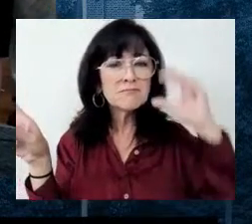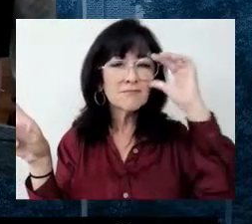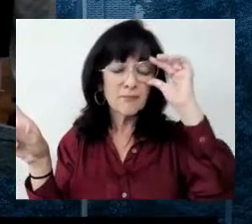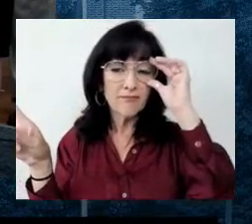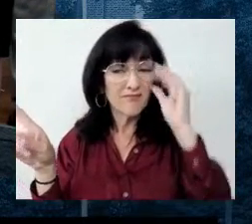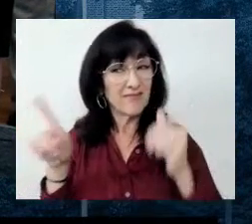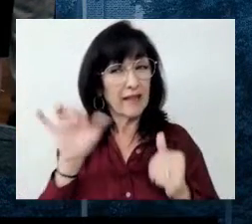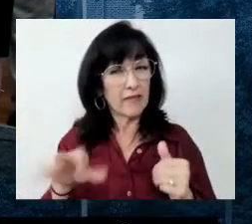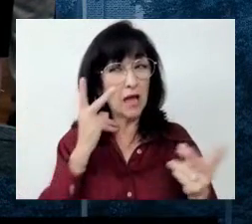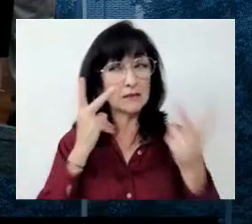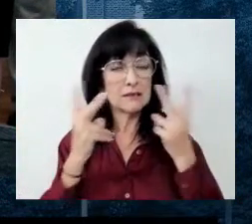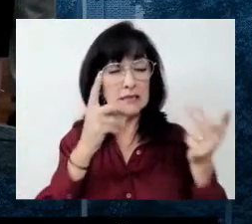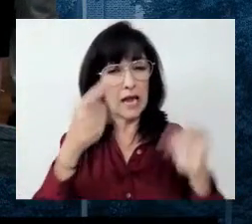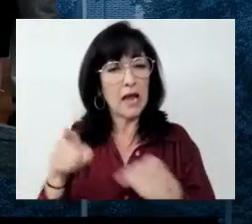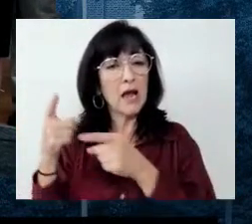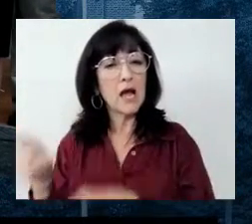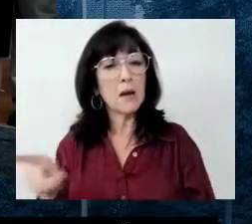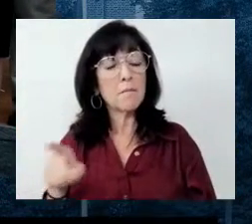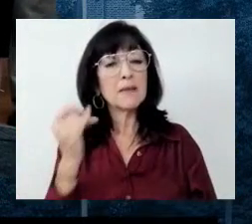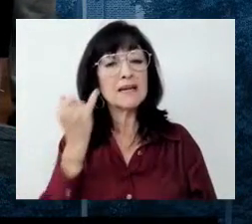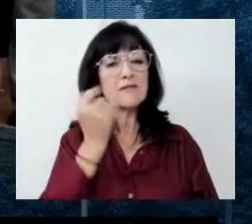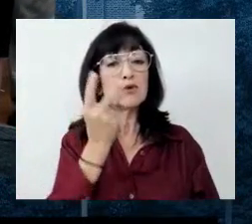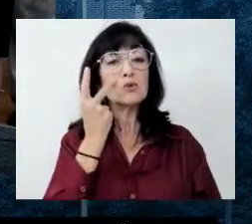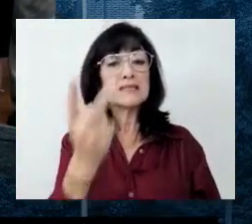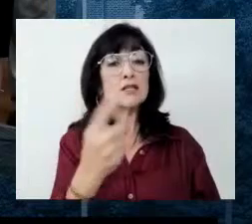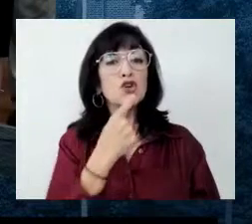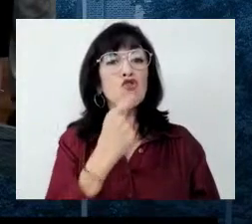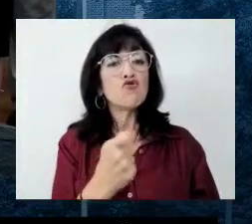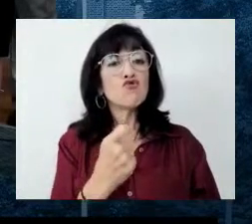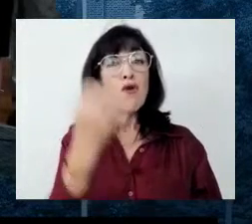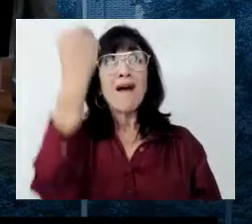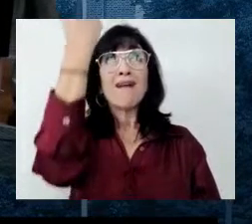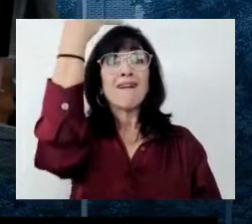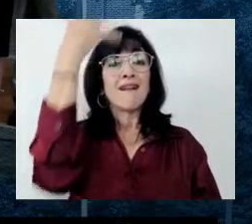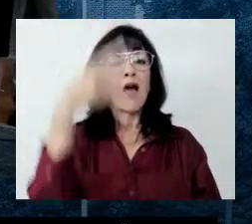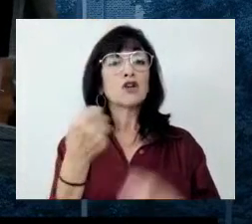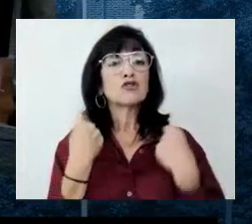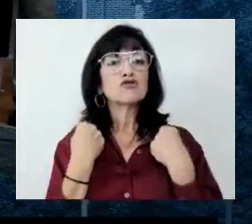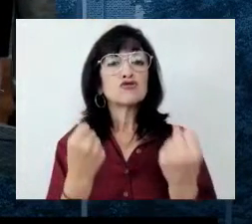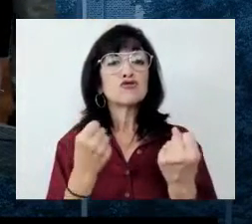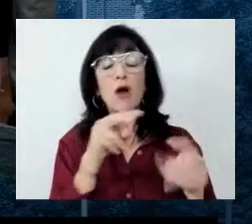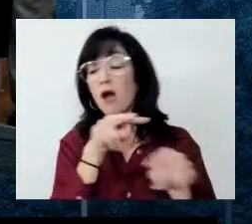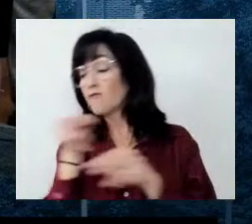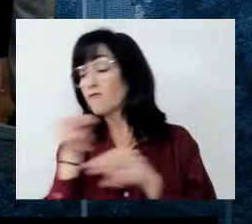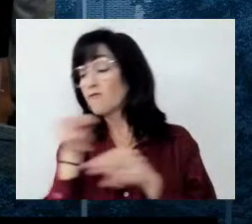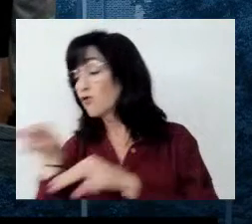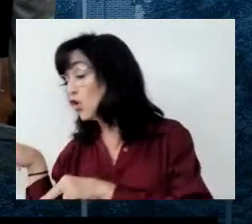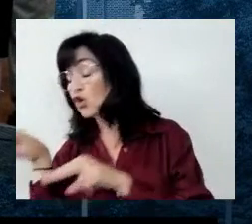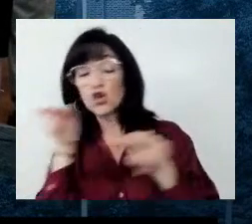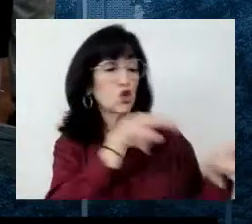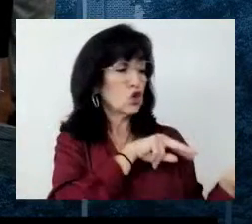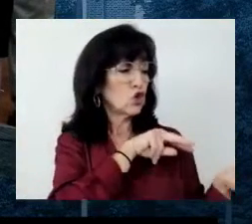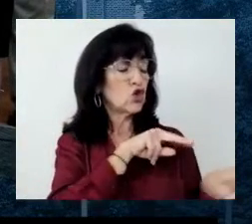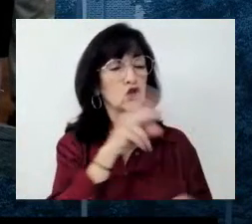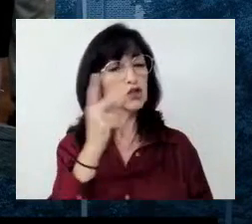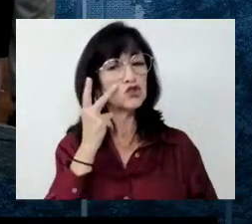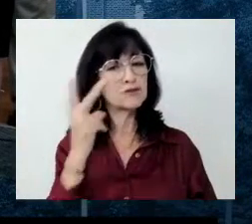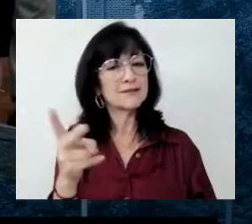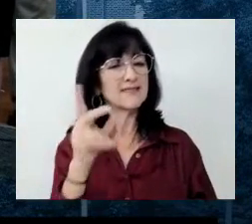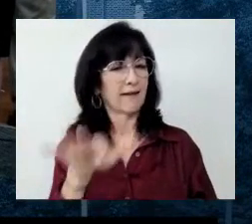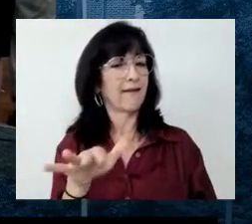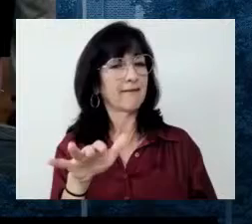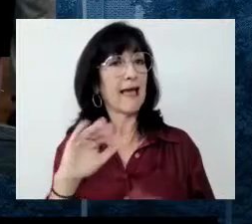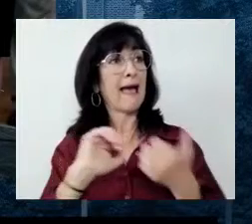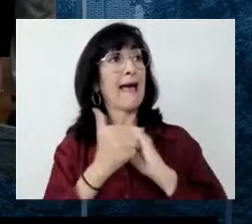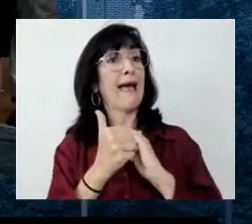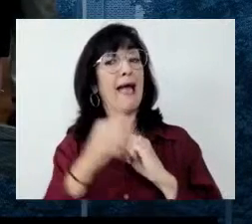If you stop at any red light, just look to the one side or the other, and you're going to see that that's what people have been doing.